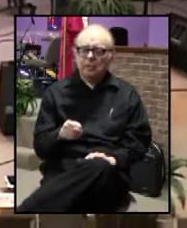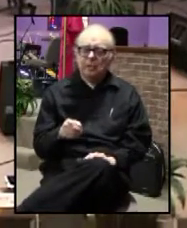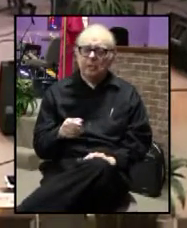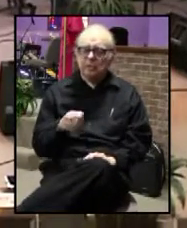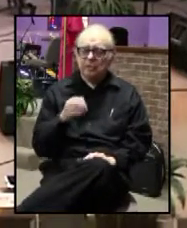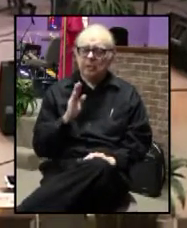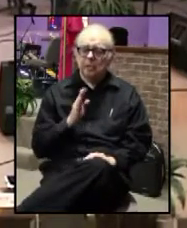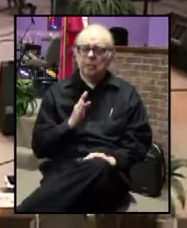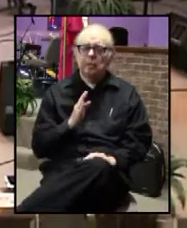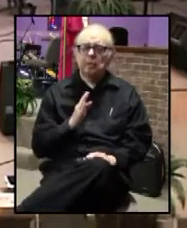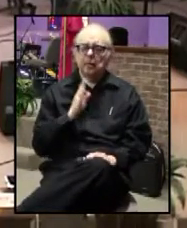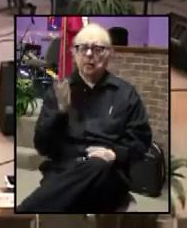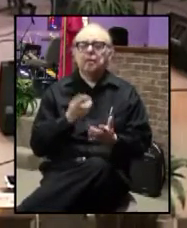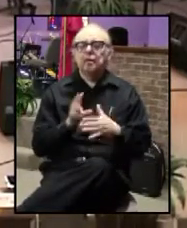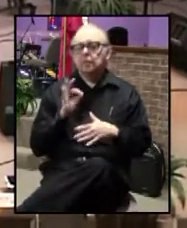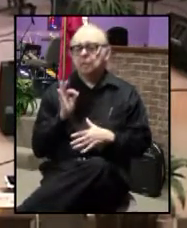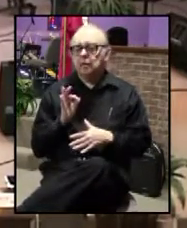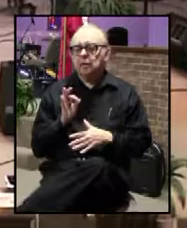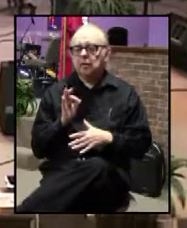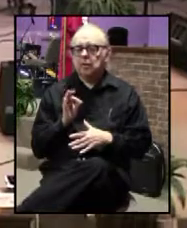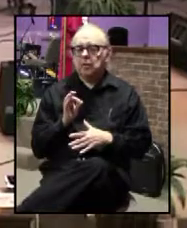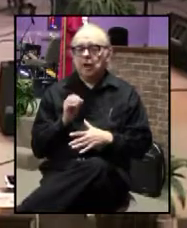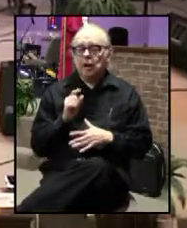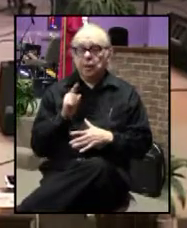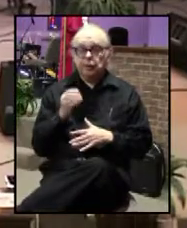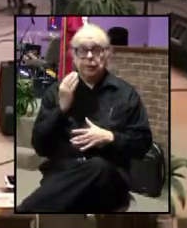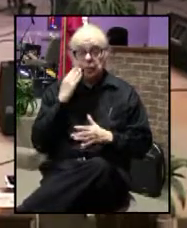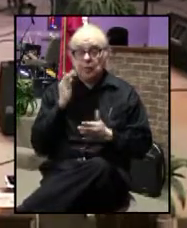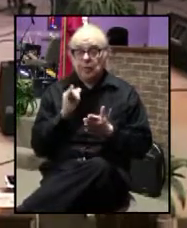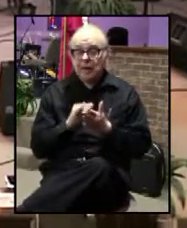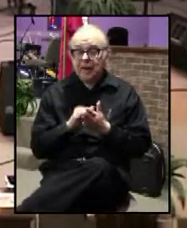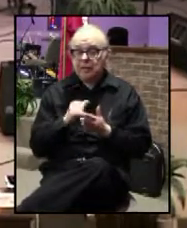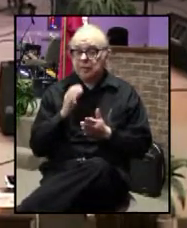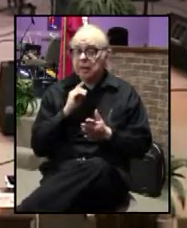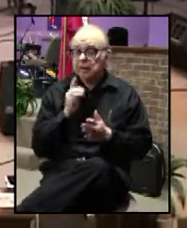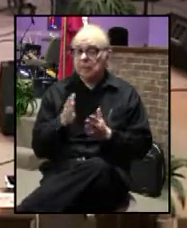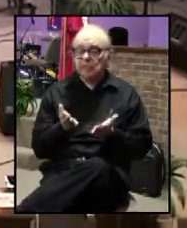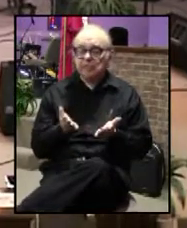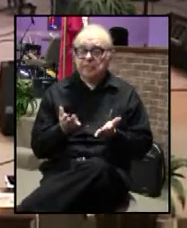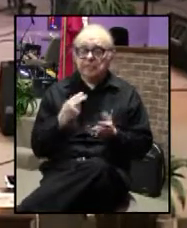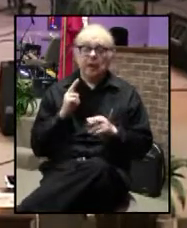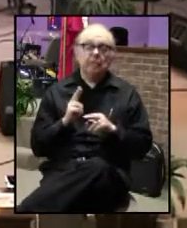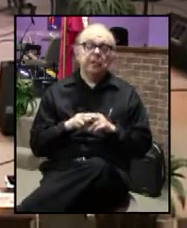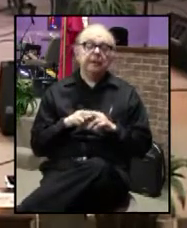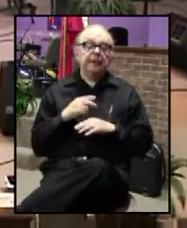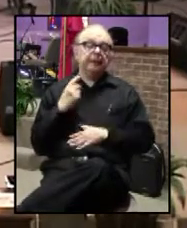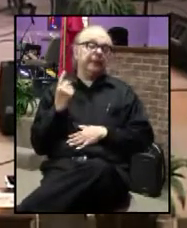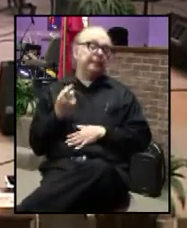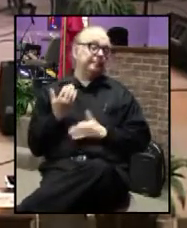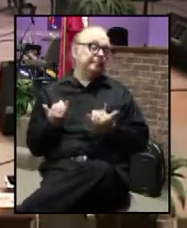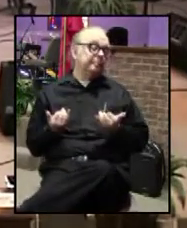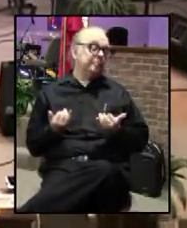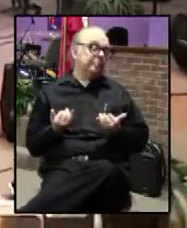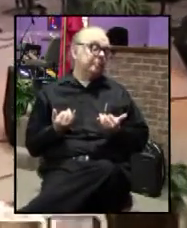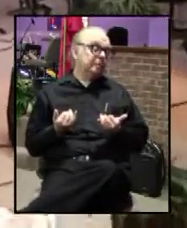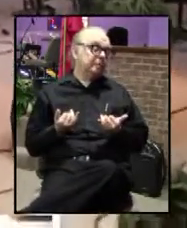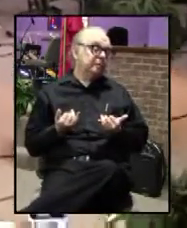God speaks to you through the Holy Spirit, do you know that it's Him? Or are you still sitting there thinking,